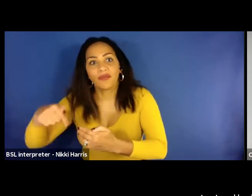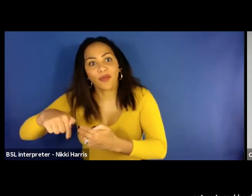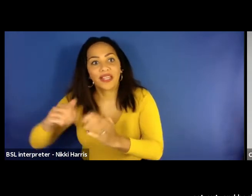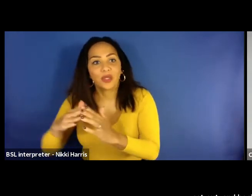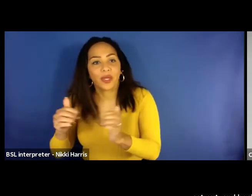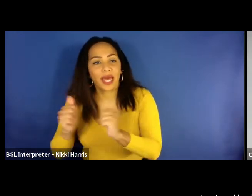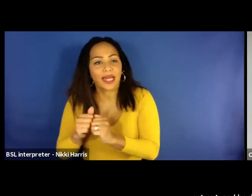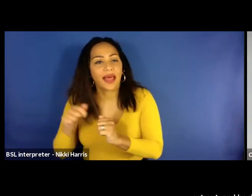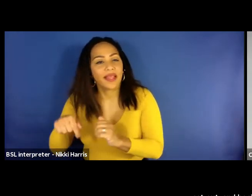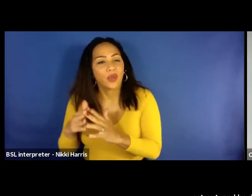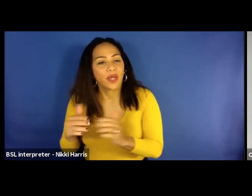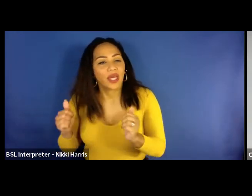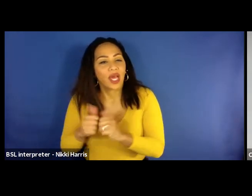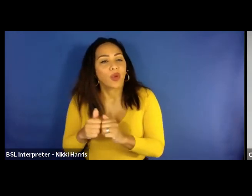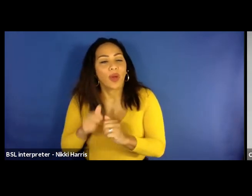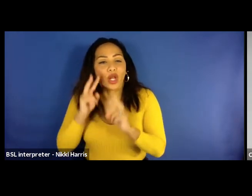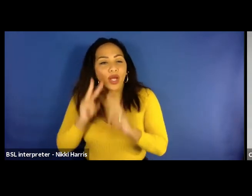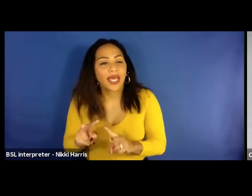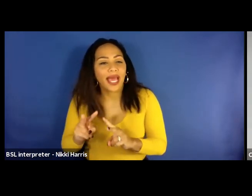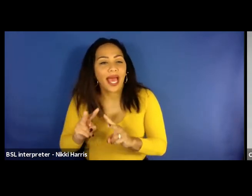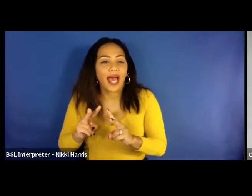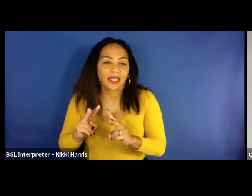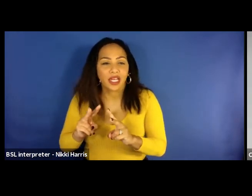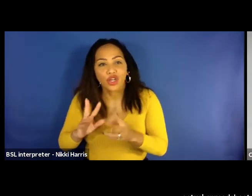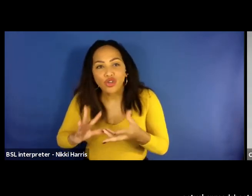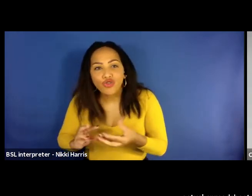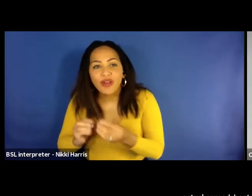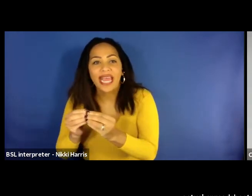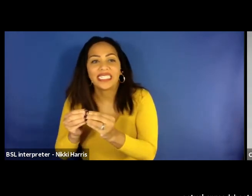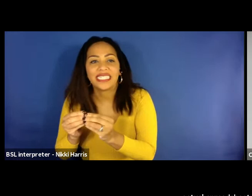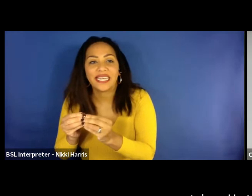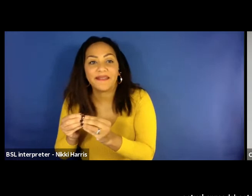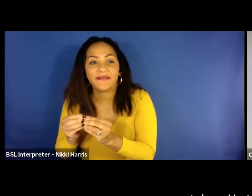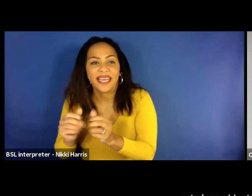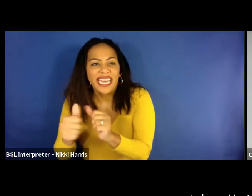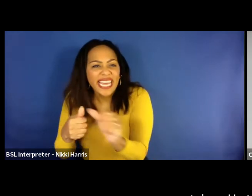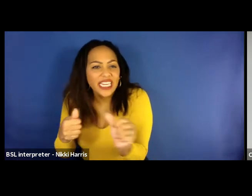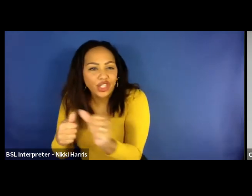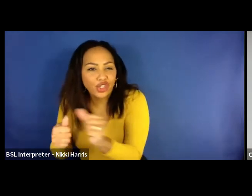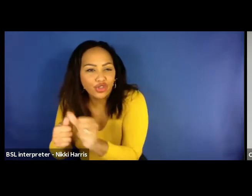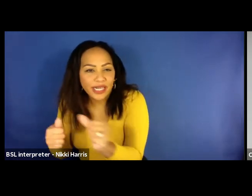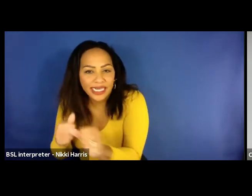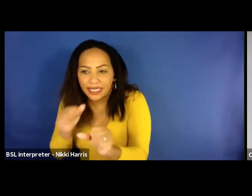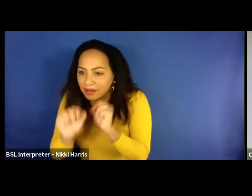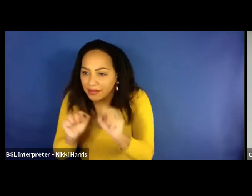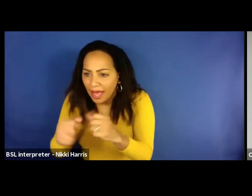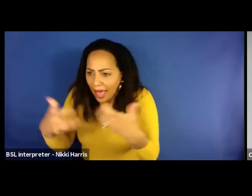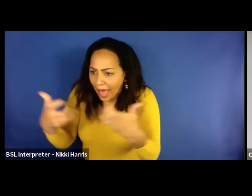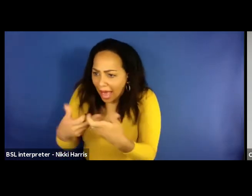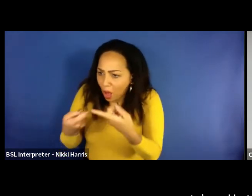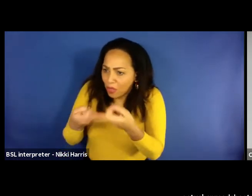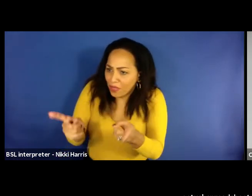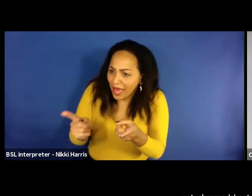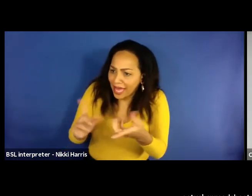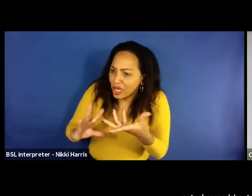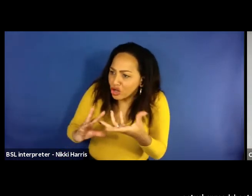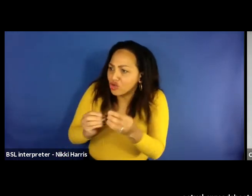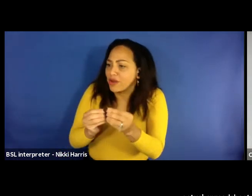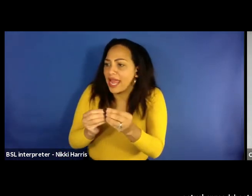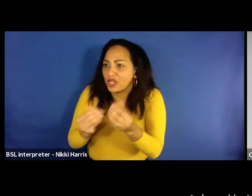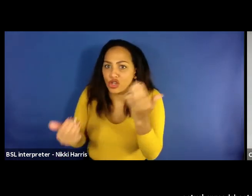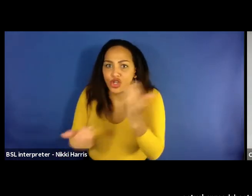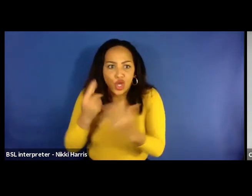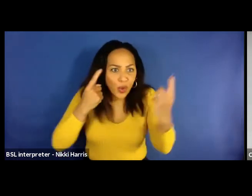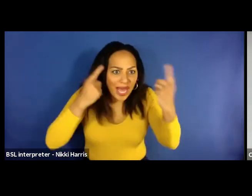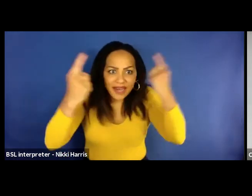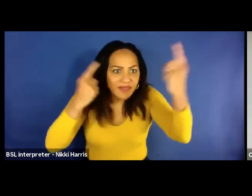creative industry students on how they can create new ideas, new innovative ideas in response to gaps or problems or things